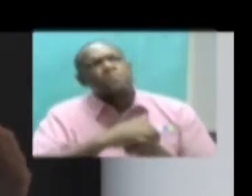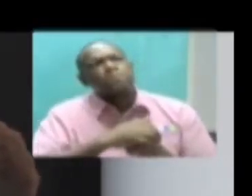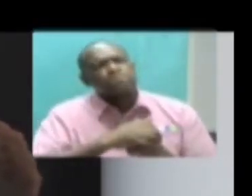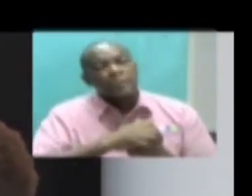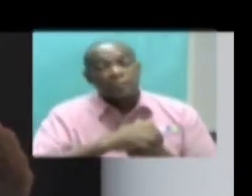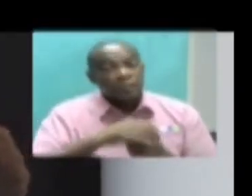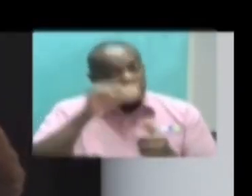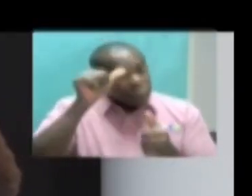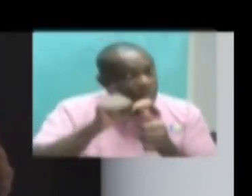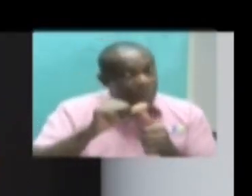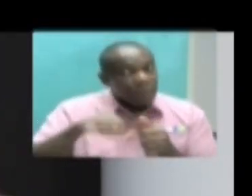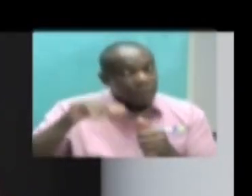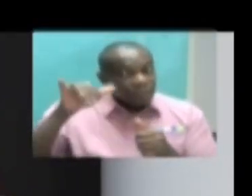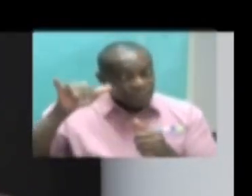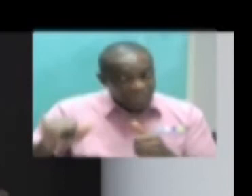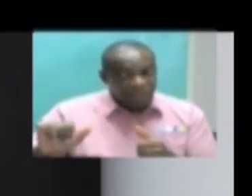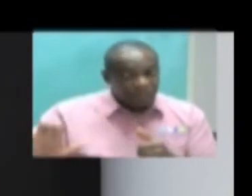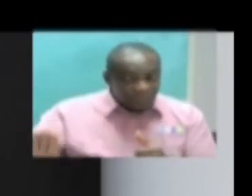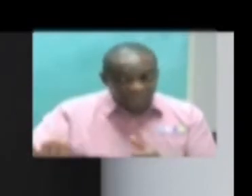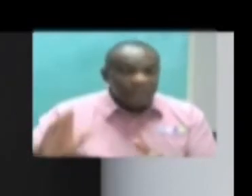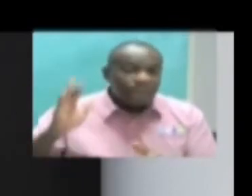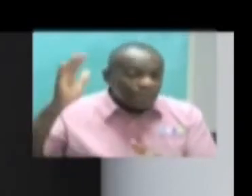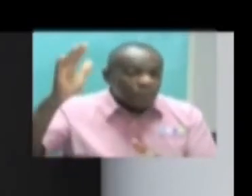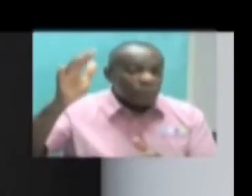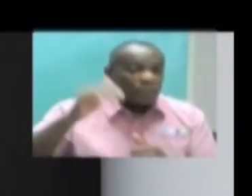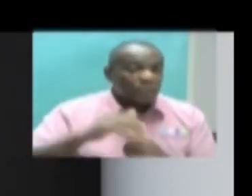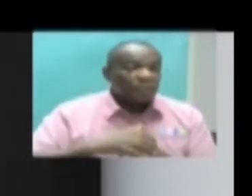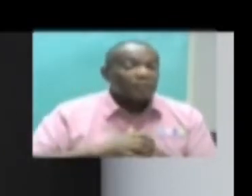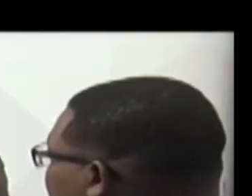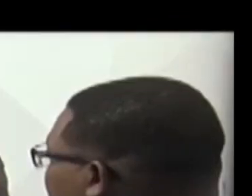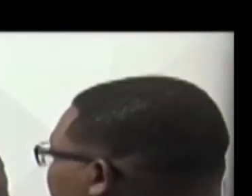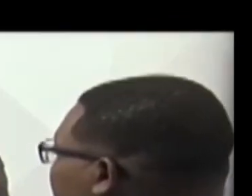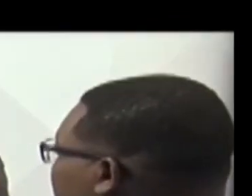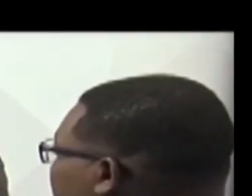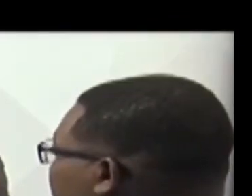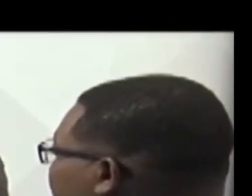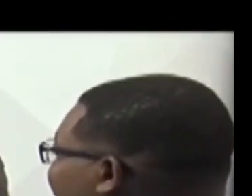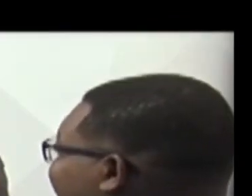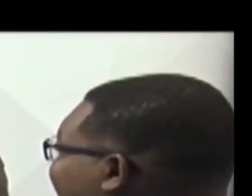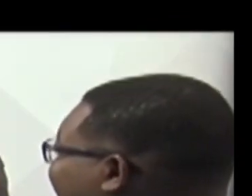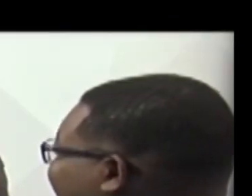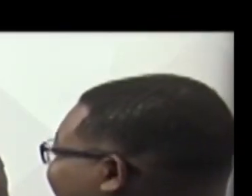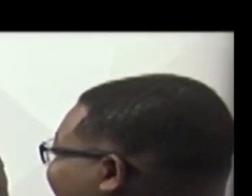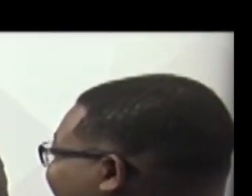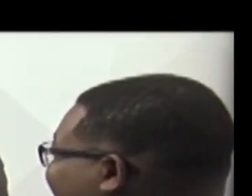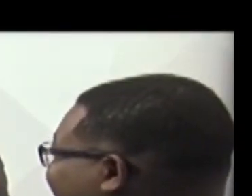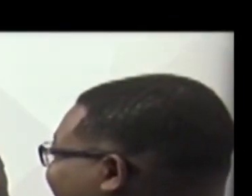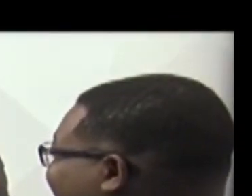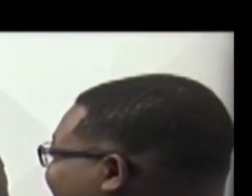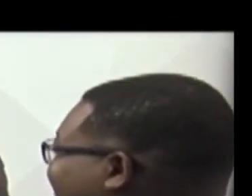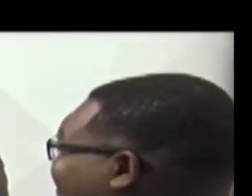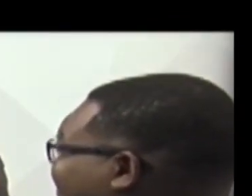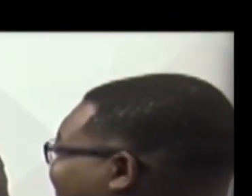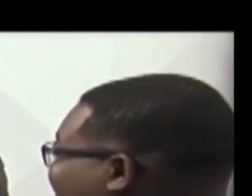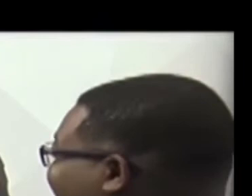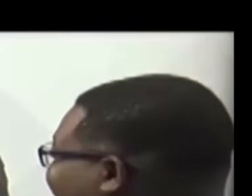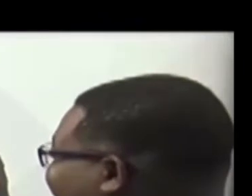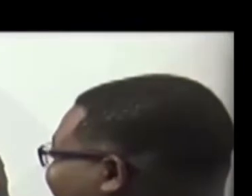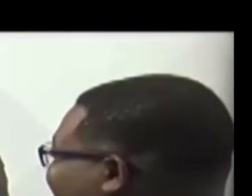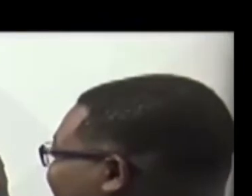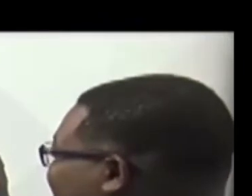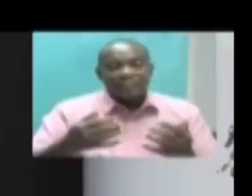future close a whole lot faster. Yeah. The jobs our children are going to have, we don't even know the names of them jobs yet. Some of them ain't make yet. Yeah.